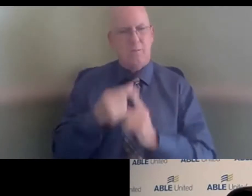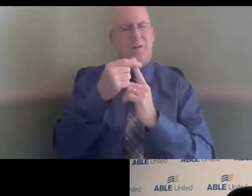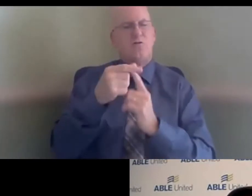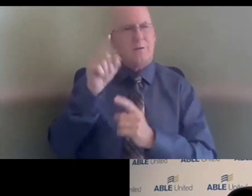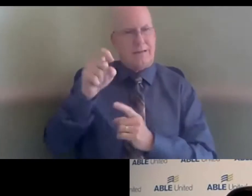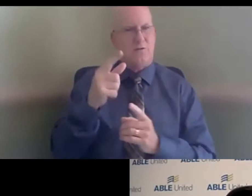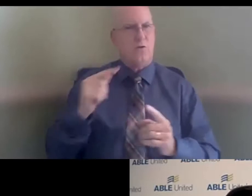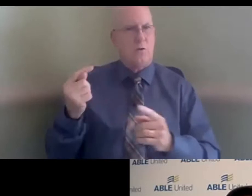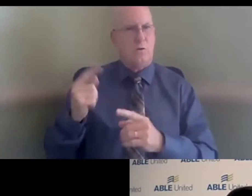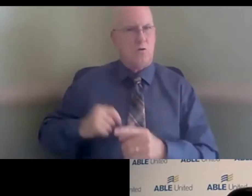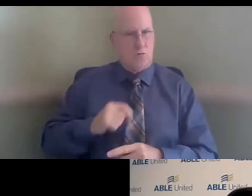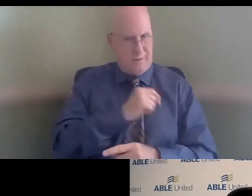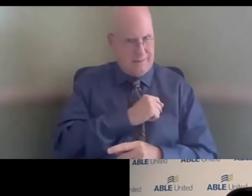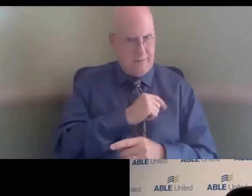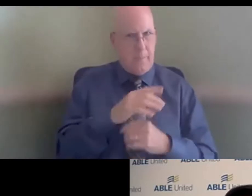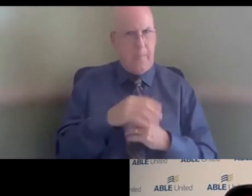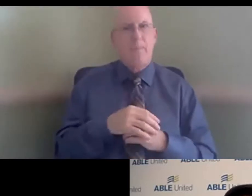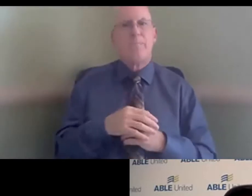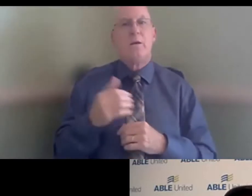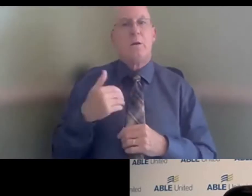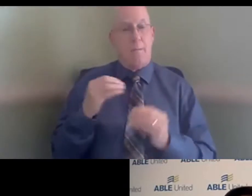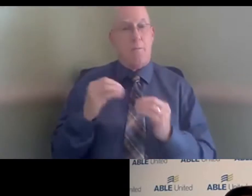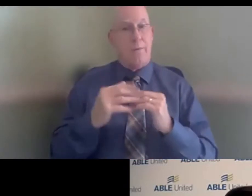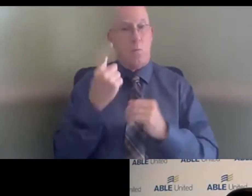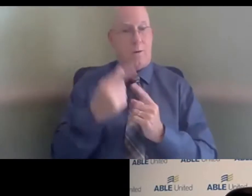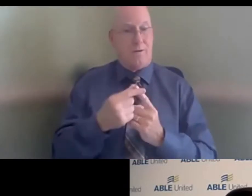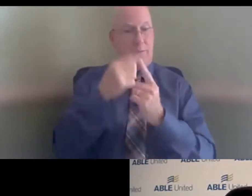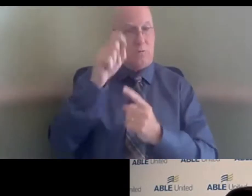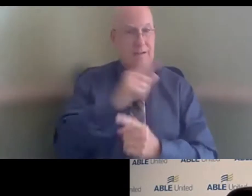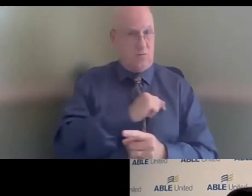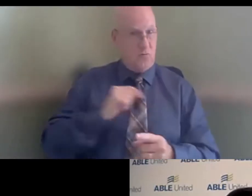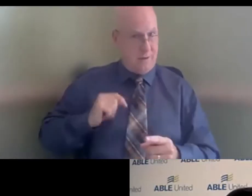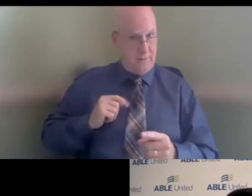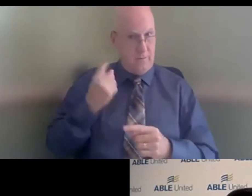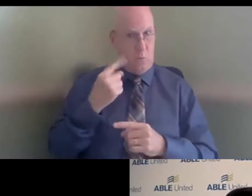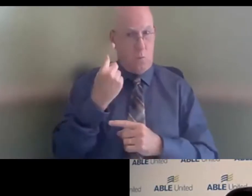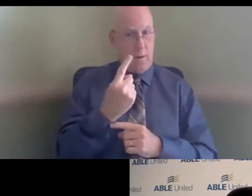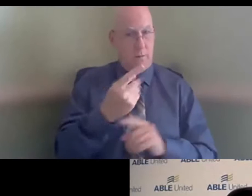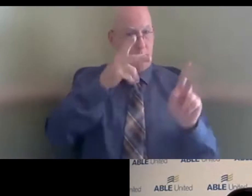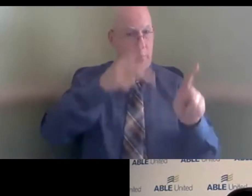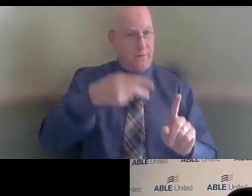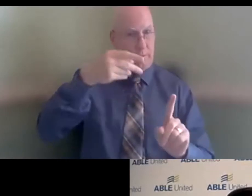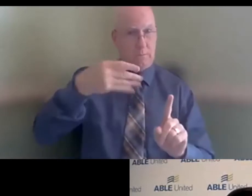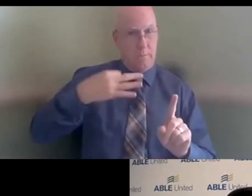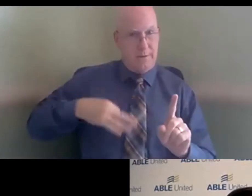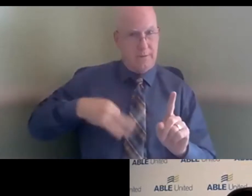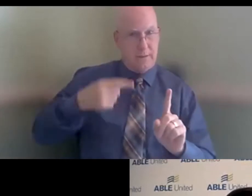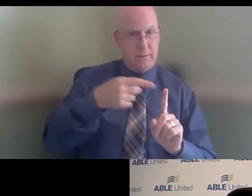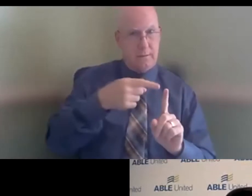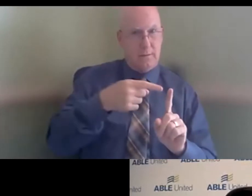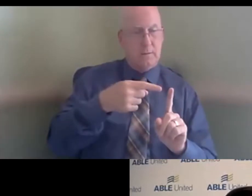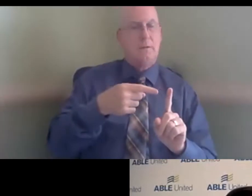remember, and I don't know if Travis got into this, we can have more than one type of special needs trust for one beneficiary. So there could